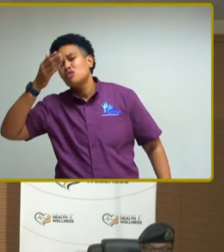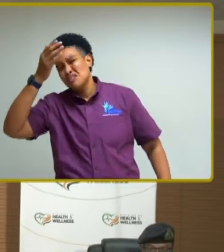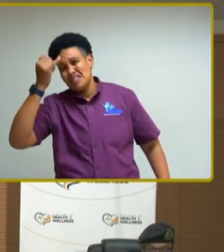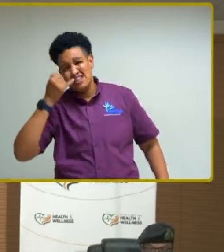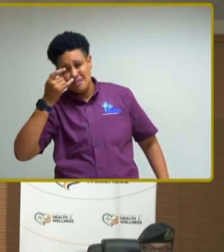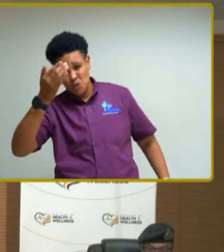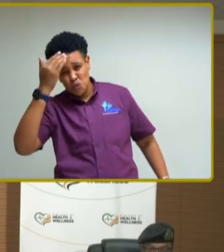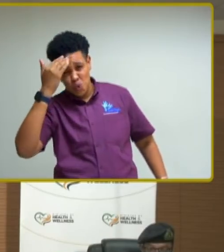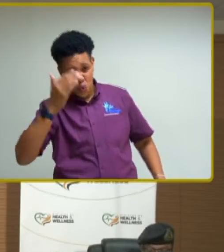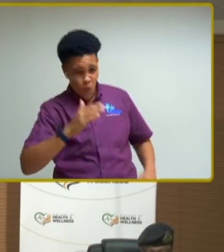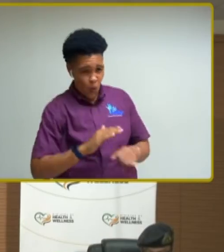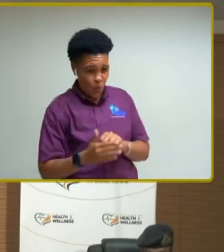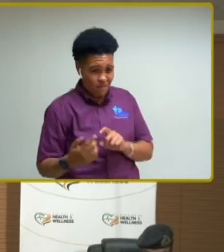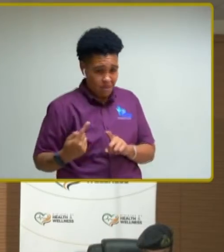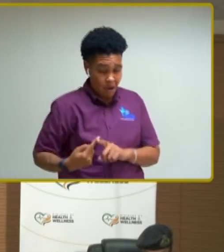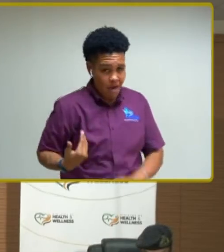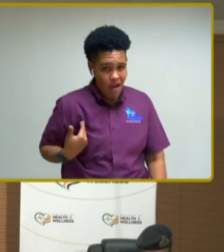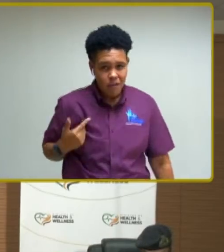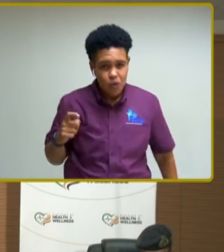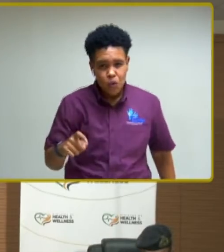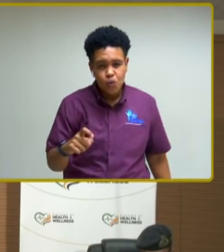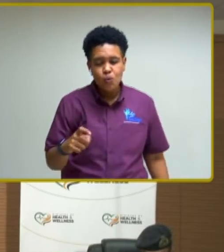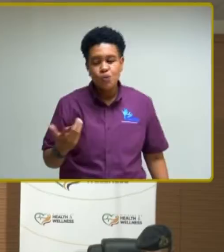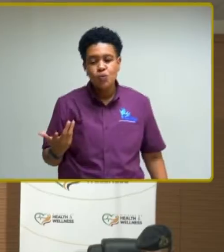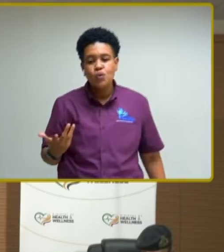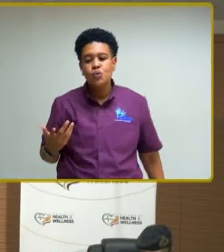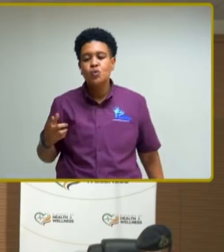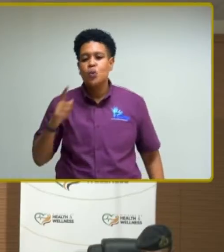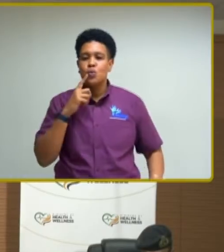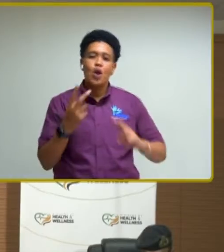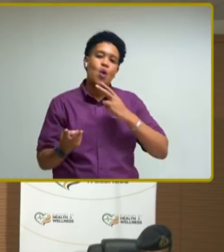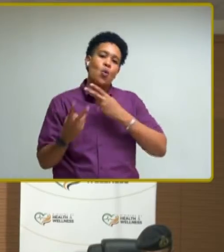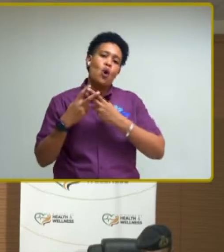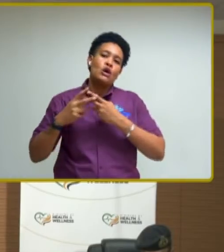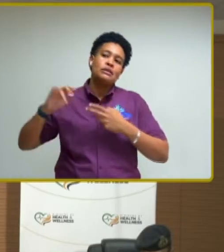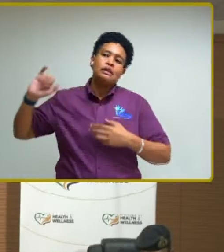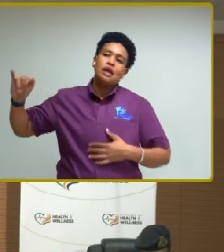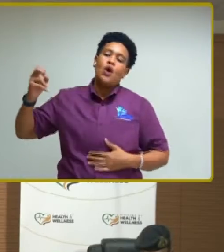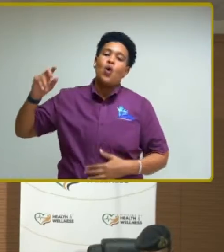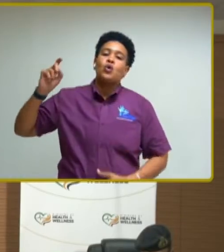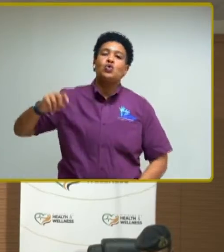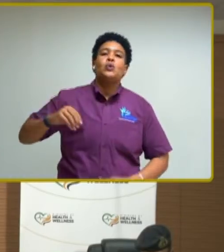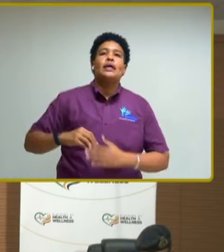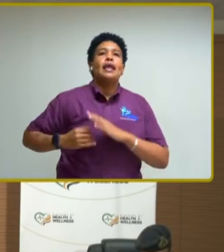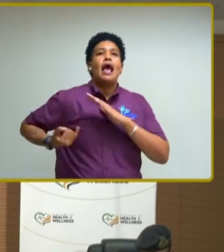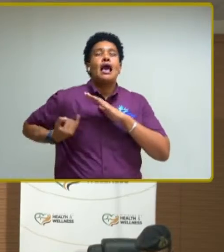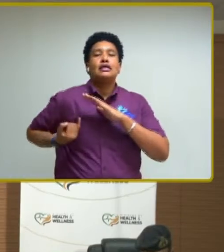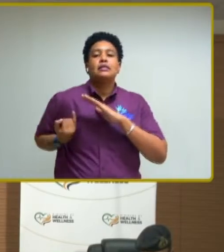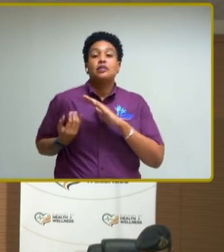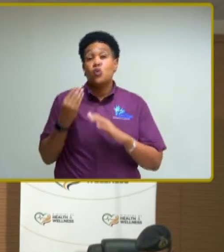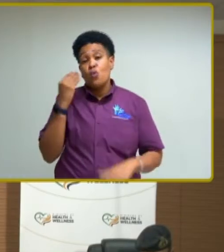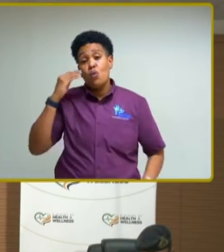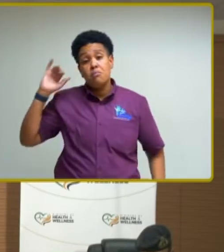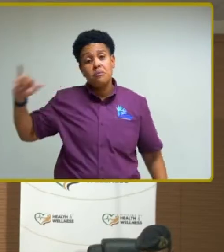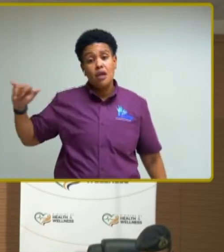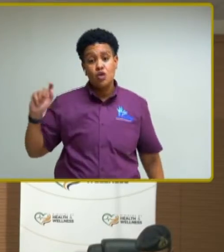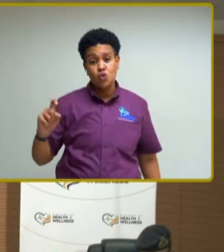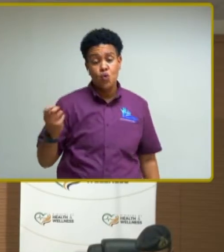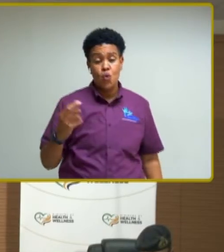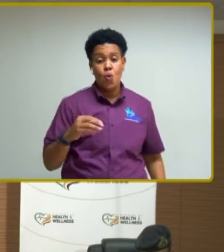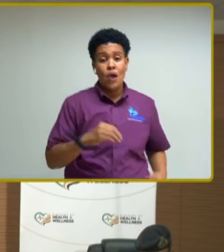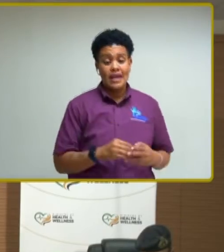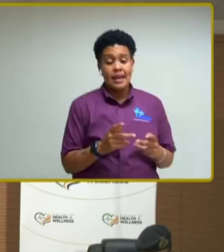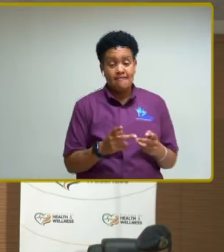you are COVID positive, then you should be quarantining or you should be in isolation at home or